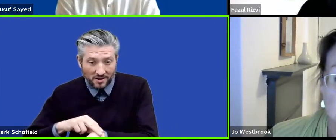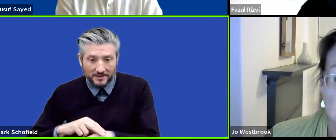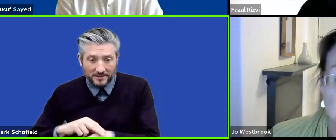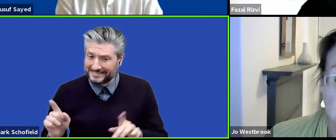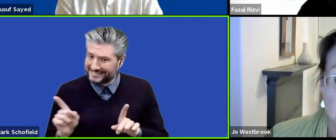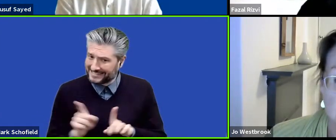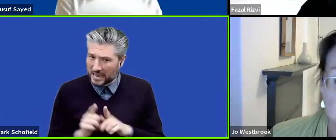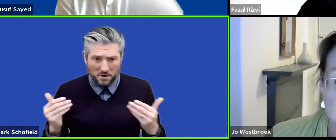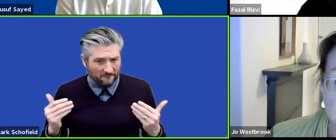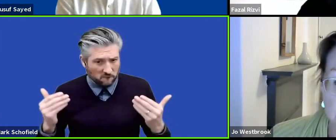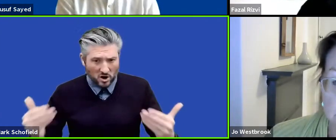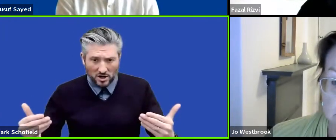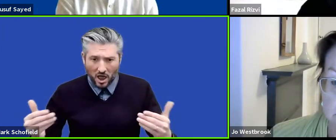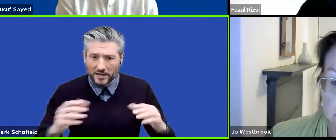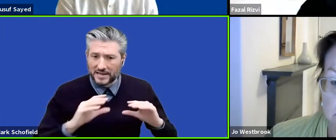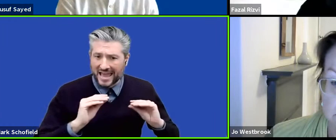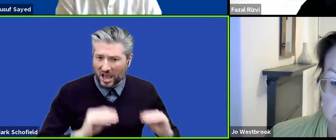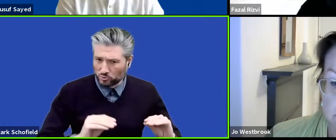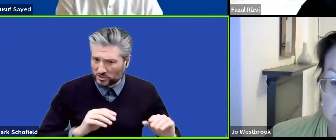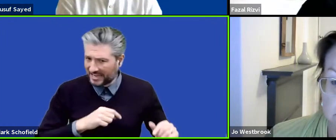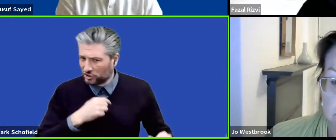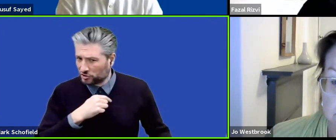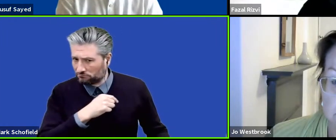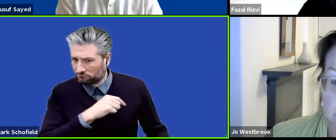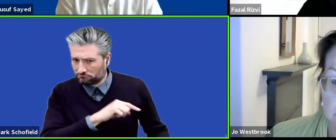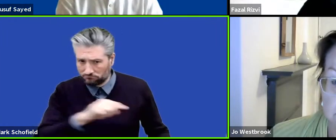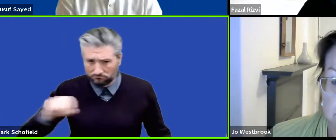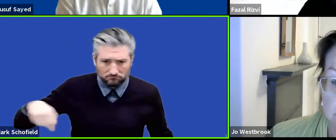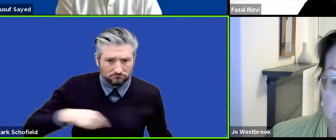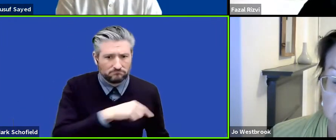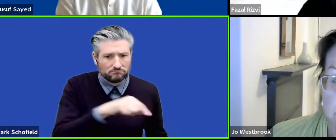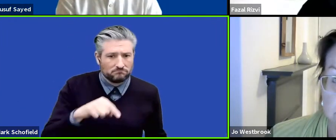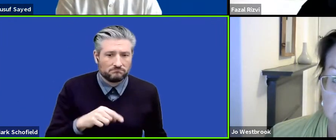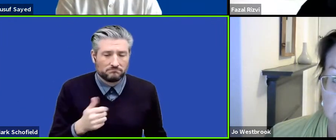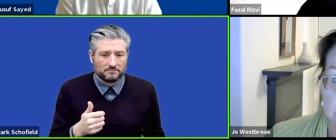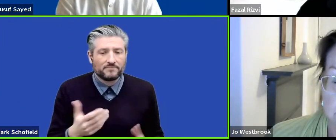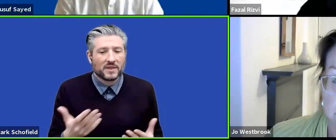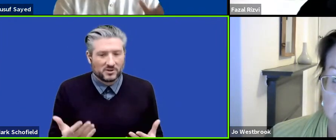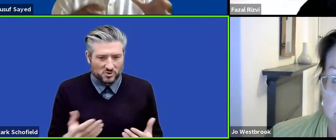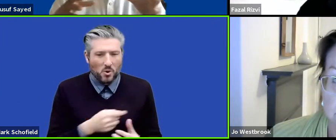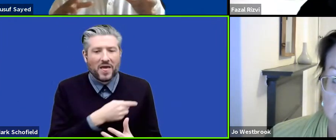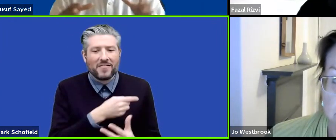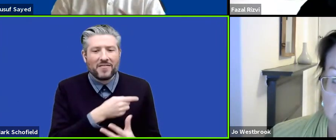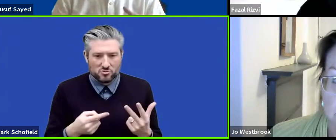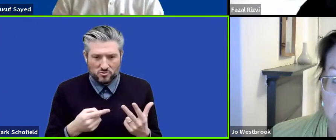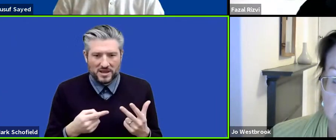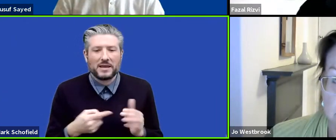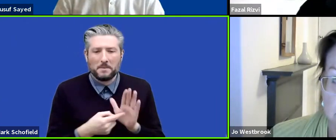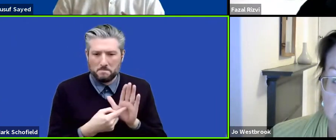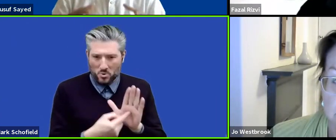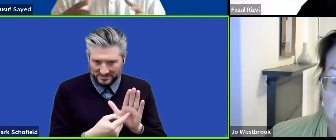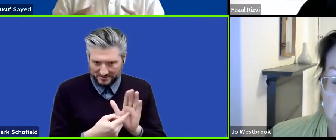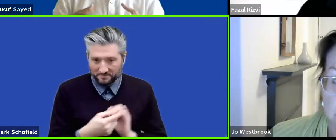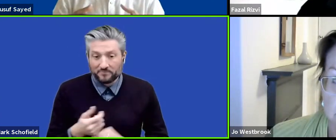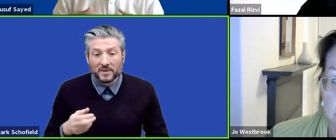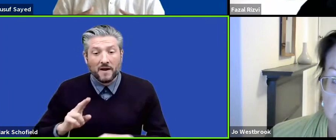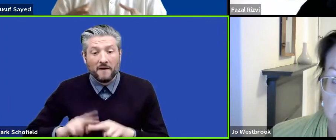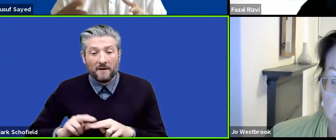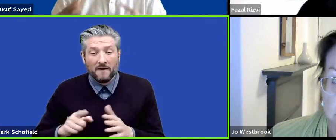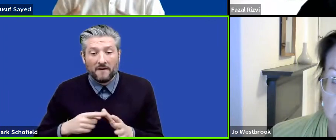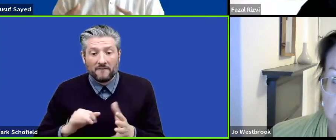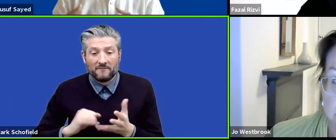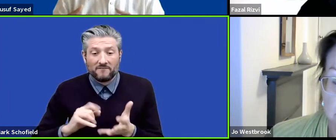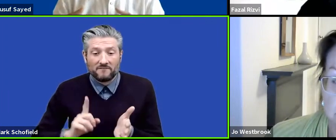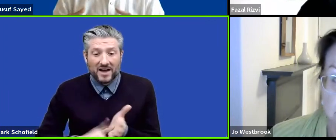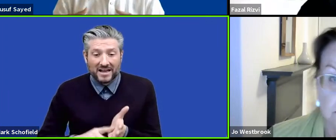reopen. So what do we think? There are 3 things I want to make. One is, I think, drawing on Fazal. Corporations are not only moving